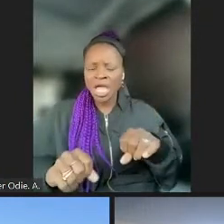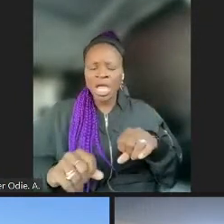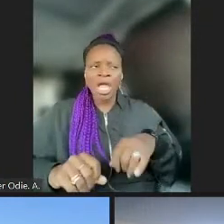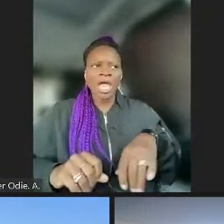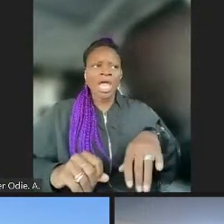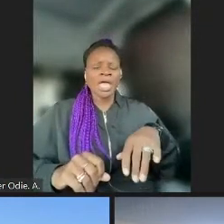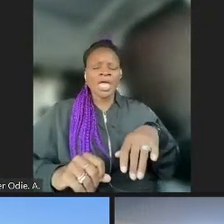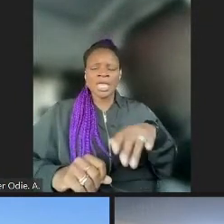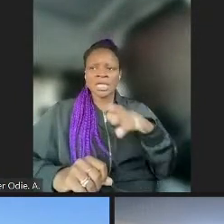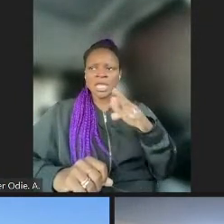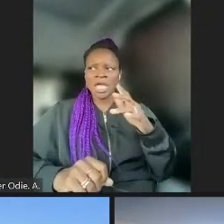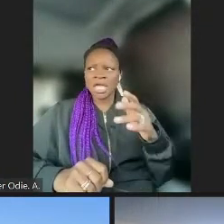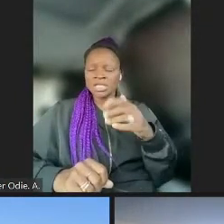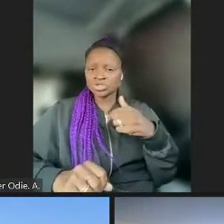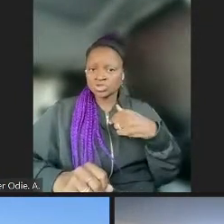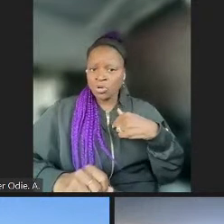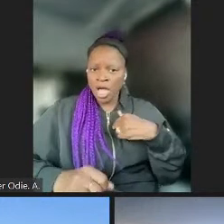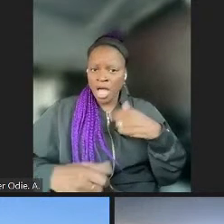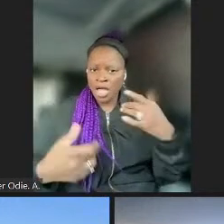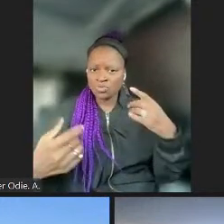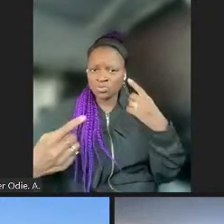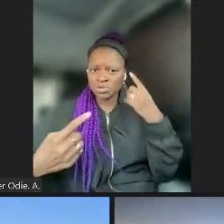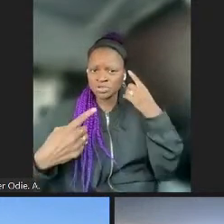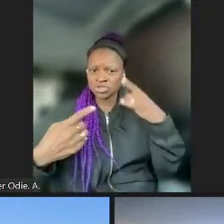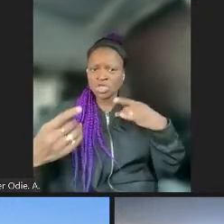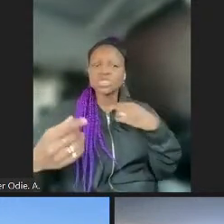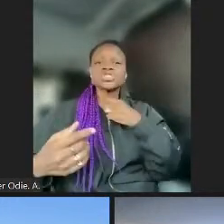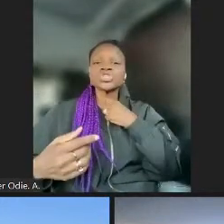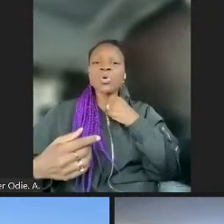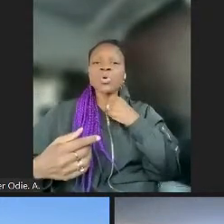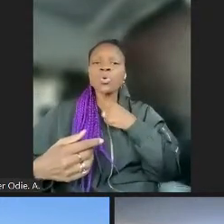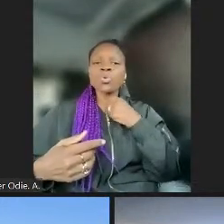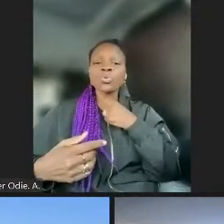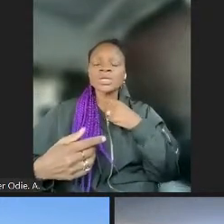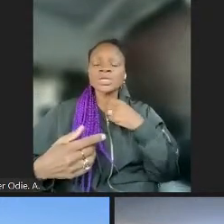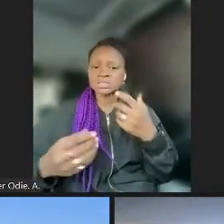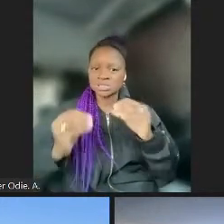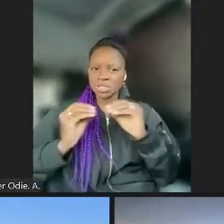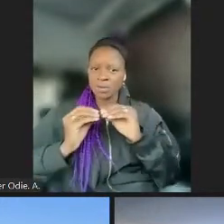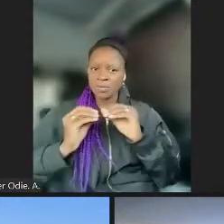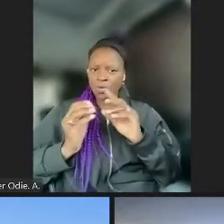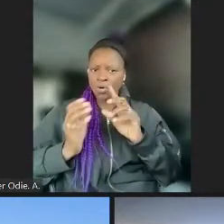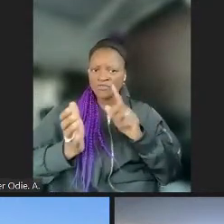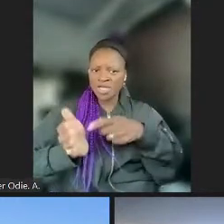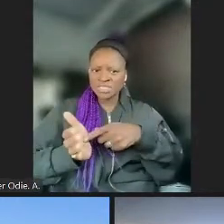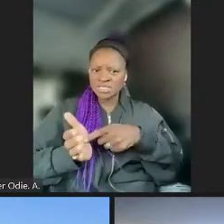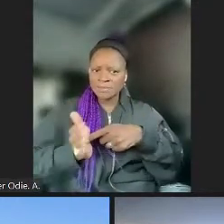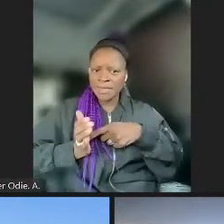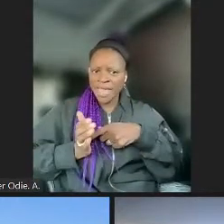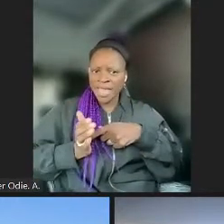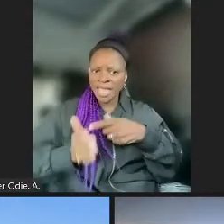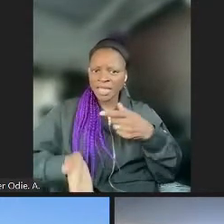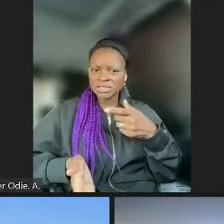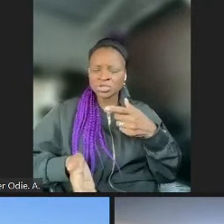my understanding is there may be a bit more of a demand now that there's news about this Omicron variant. What are